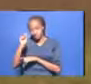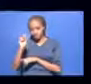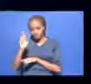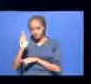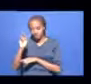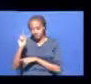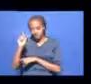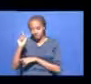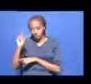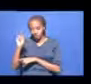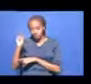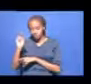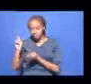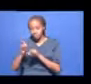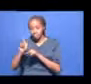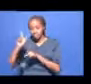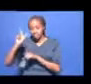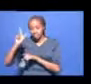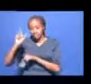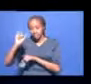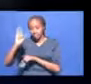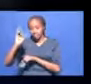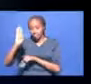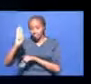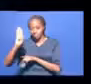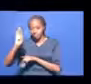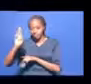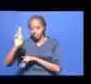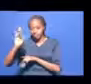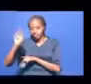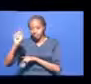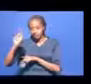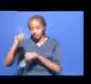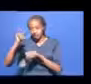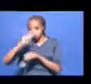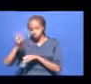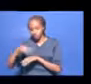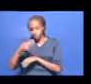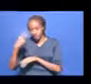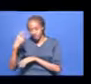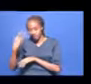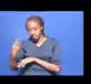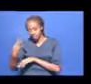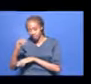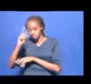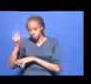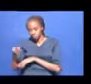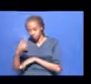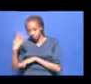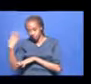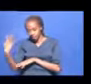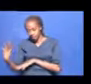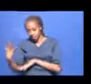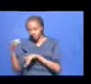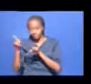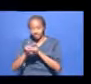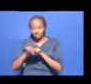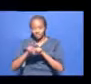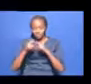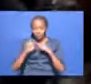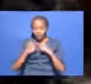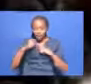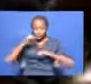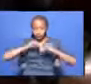but also in Liberia between 2003 to 2005, leading disarmament exercises.